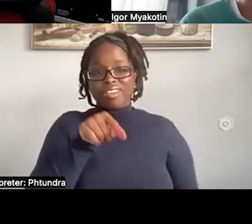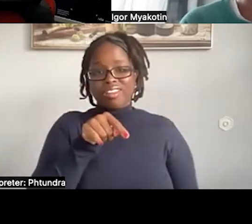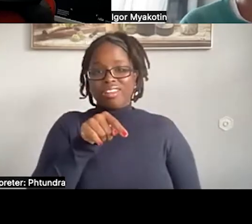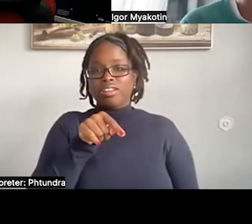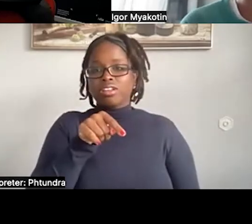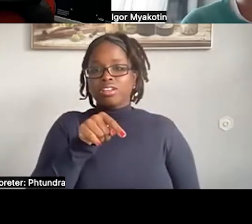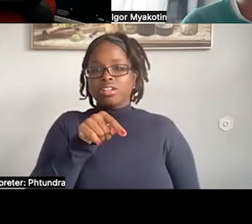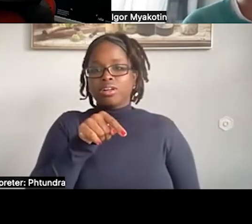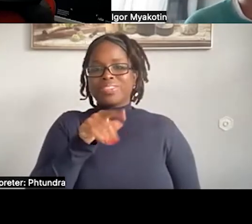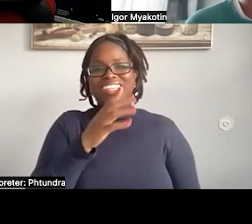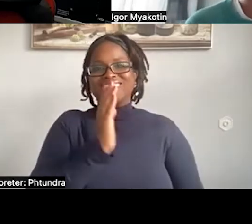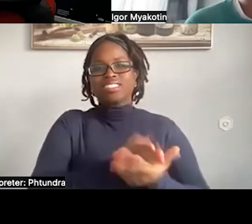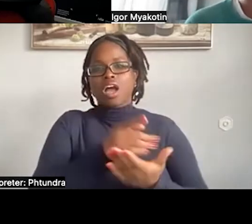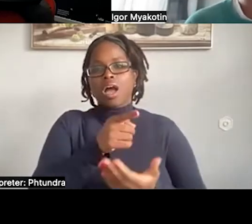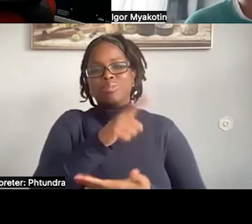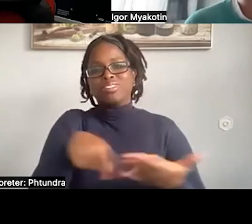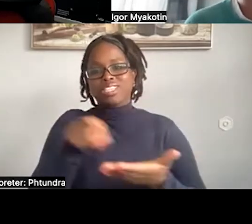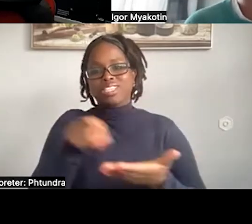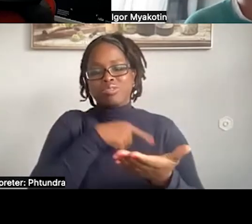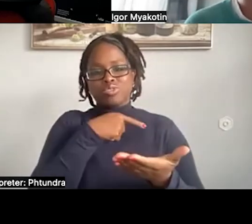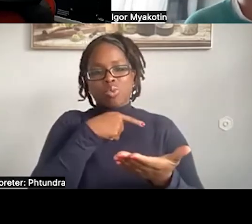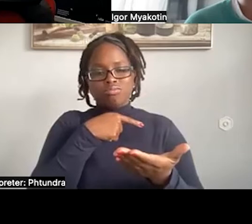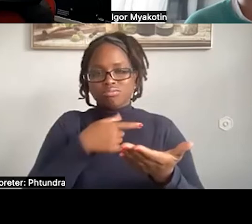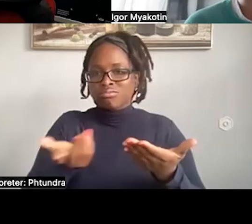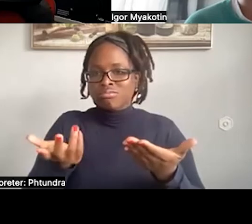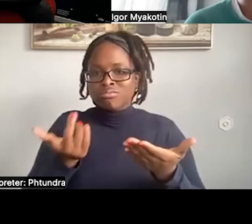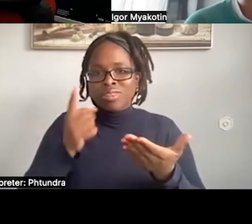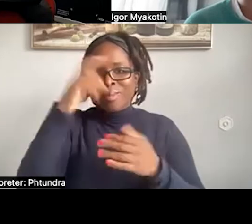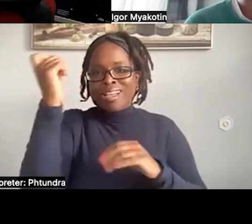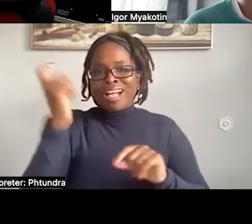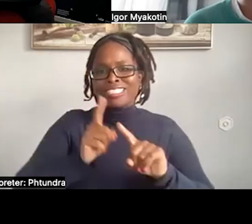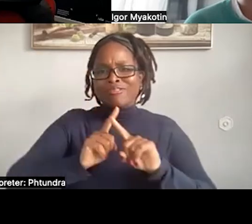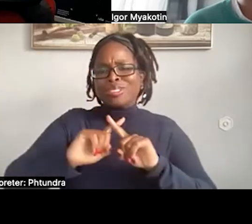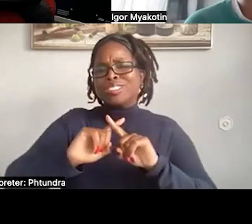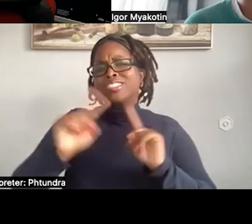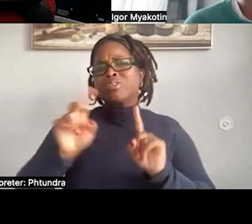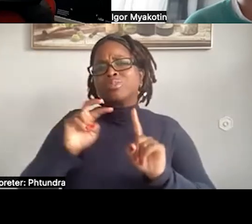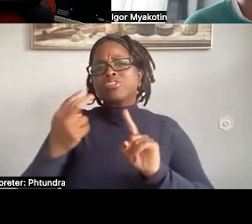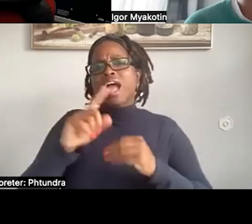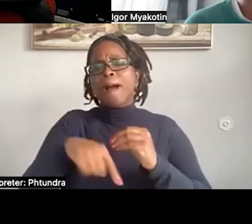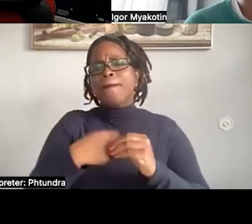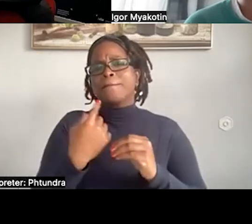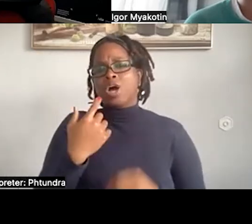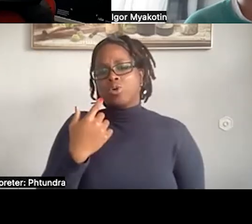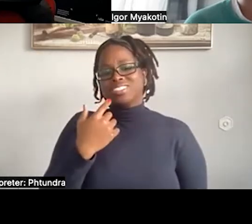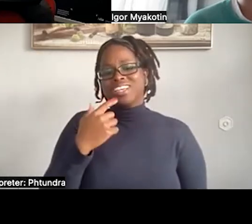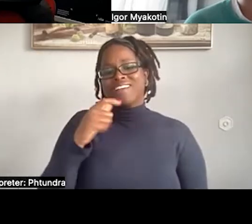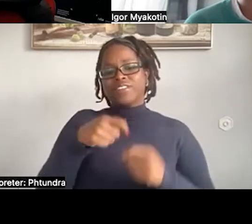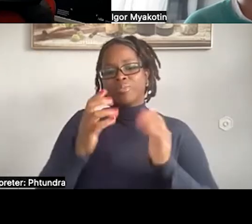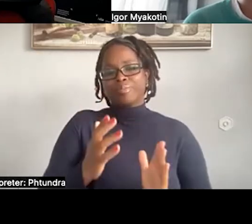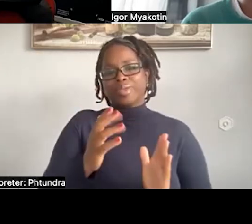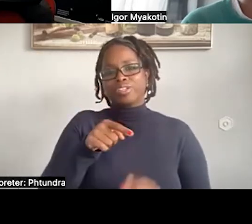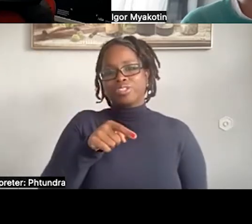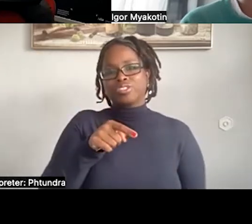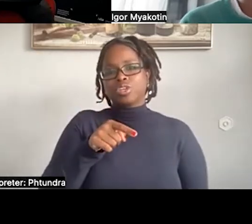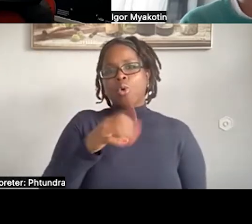exist in Cuba was canceled because of difference about what filmmakers want to do with the festival. For example, La